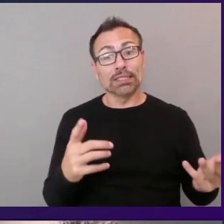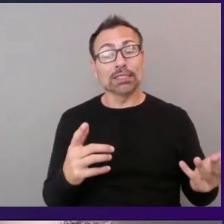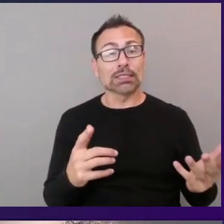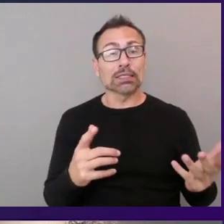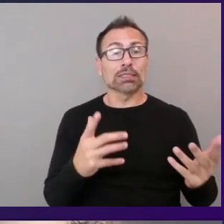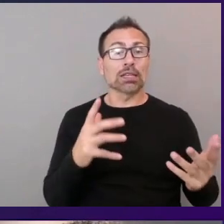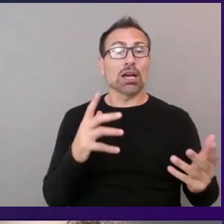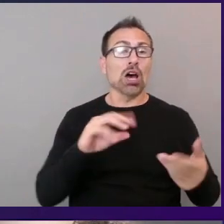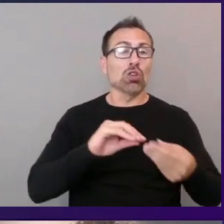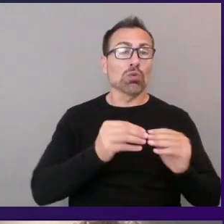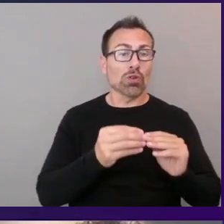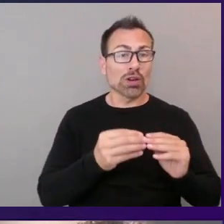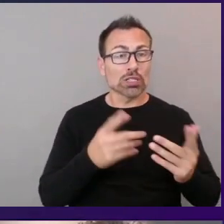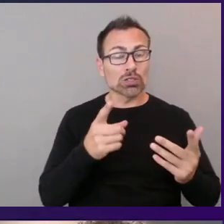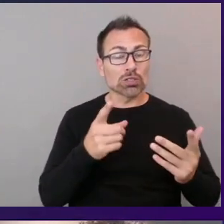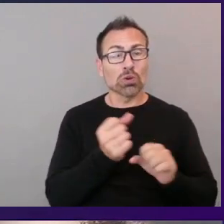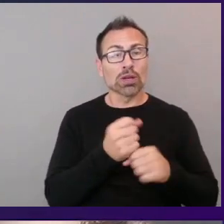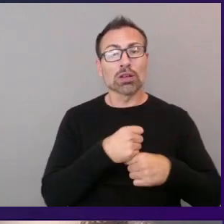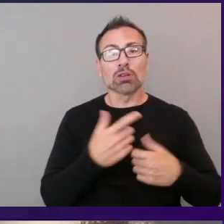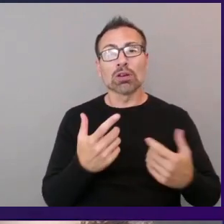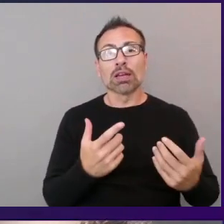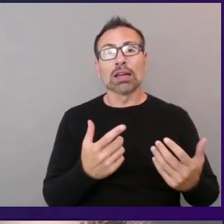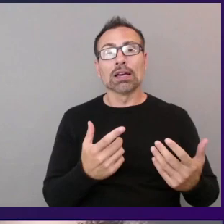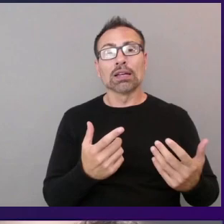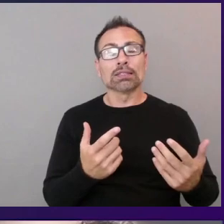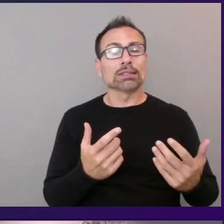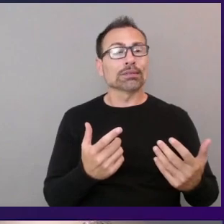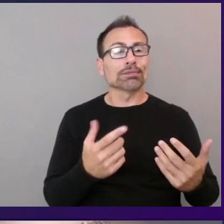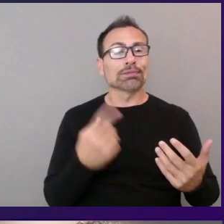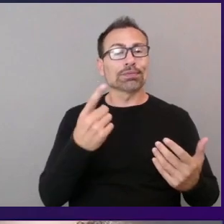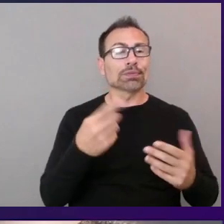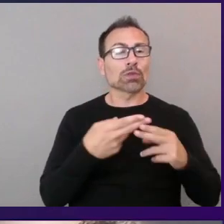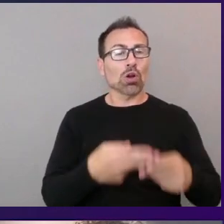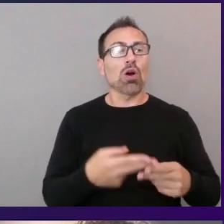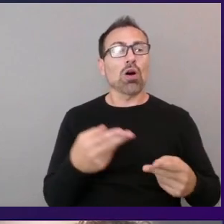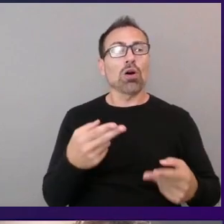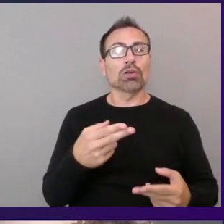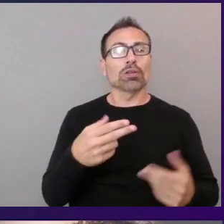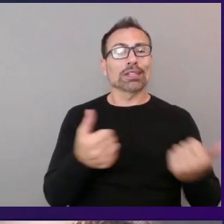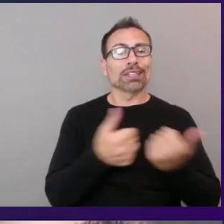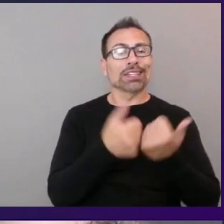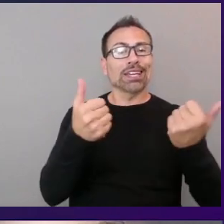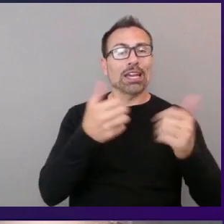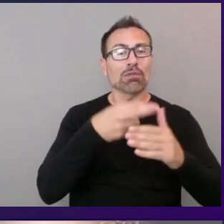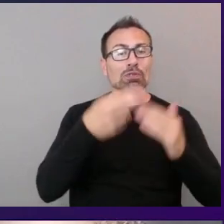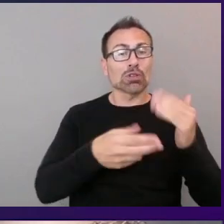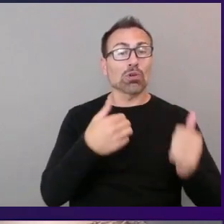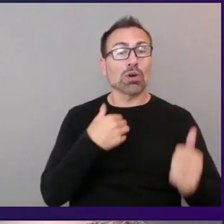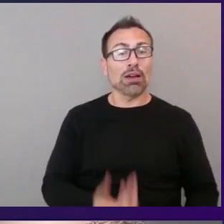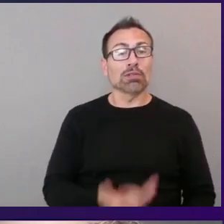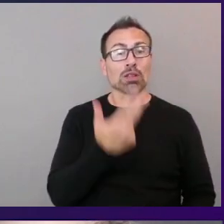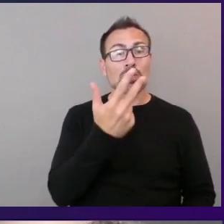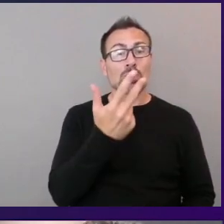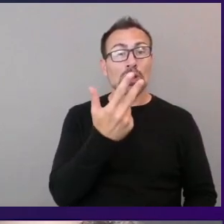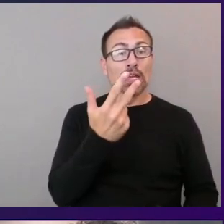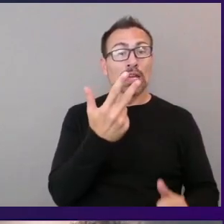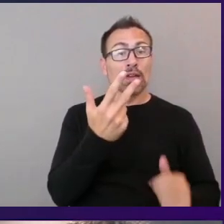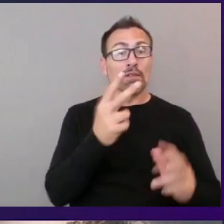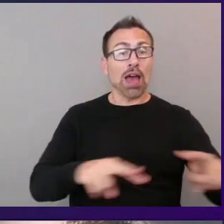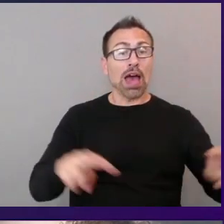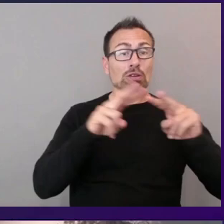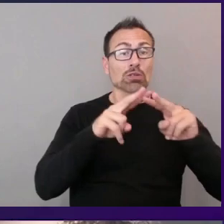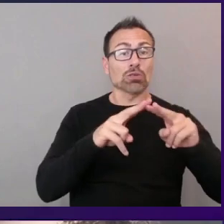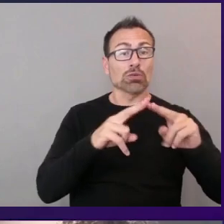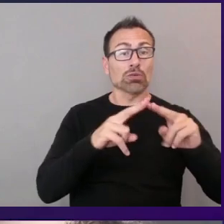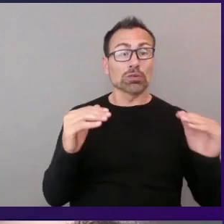enumeration. Let's call it game result. It provides three optional value: draw, won